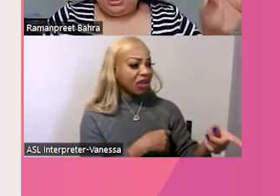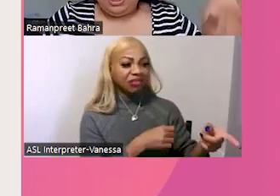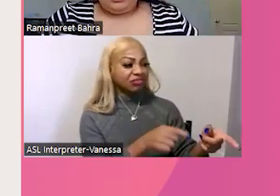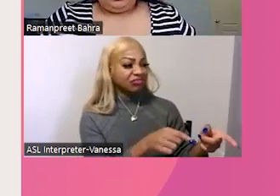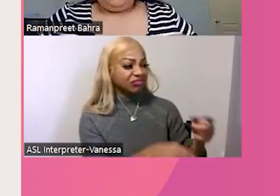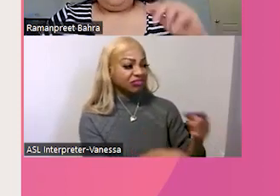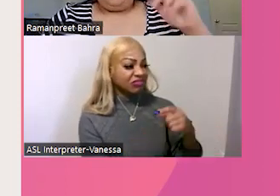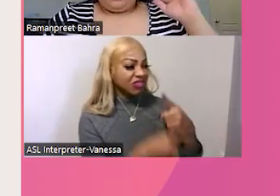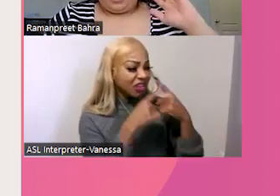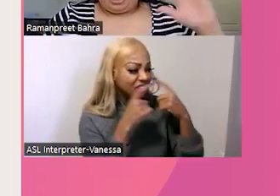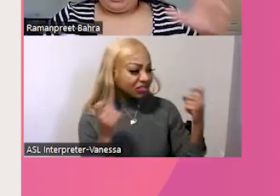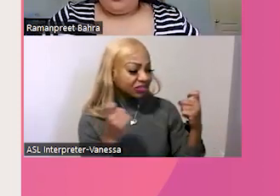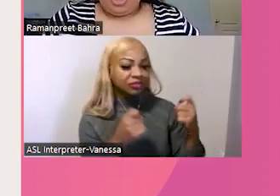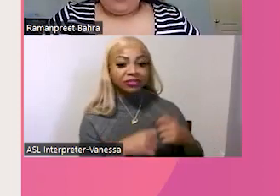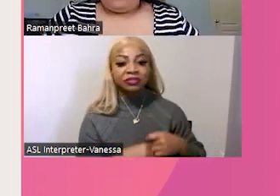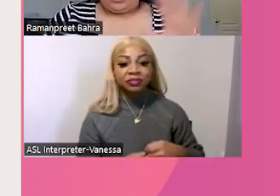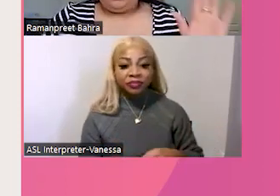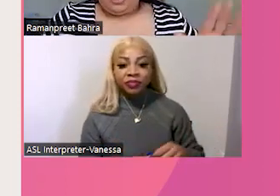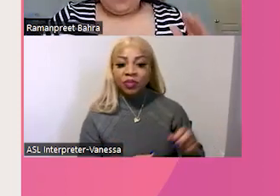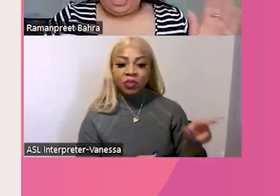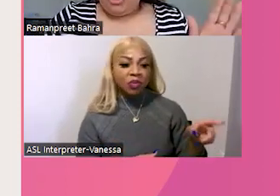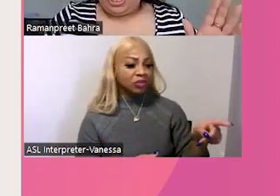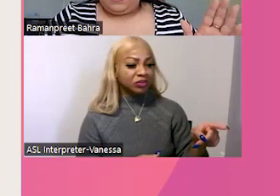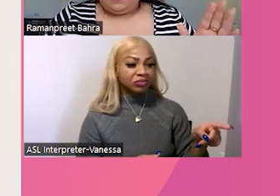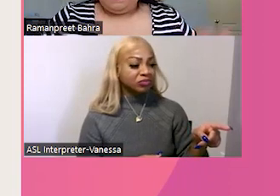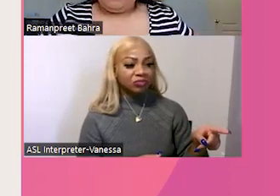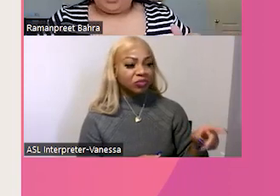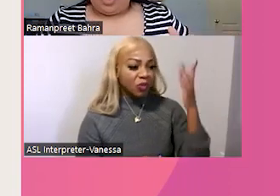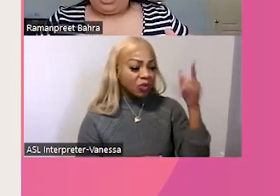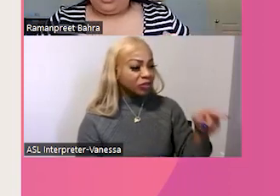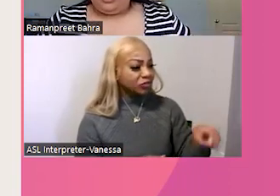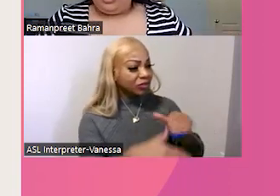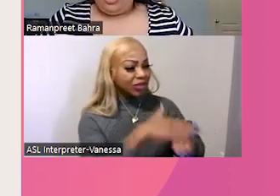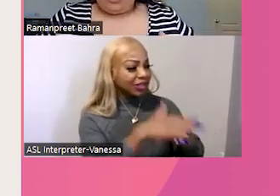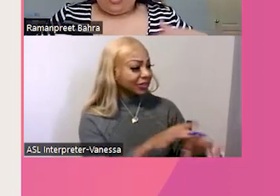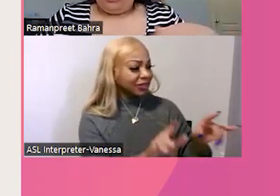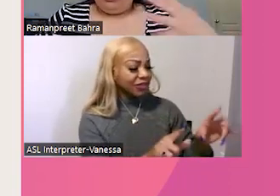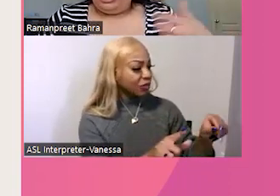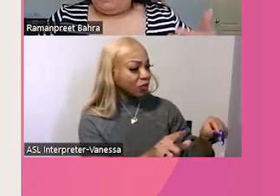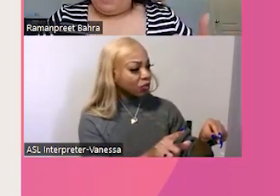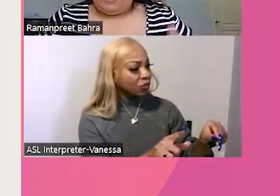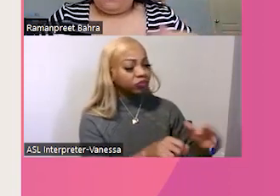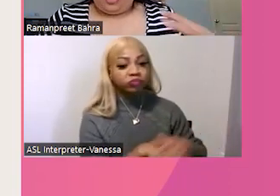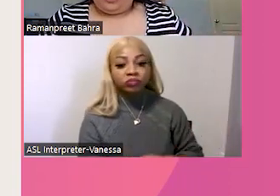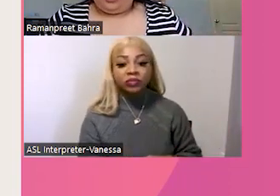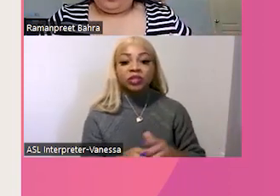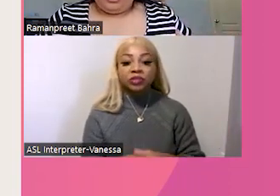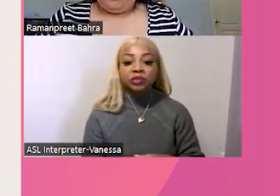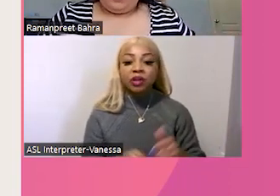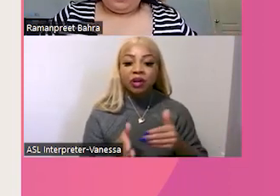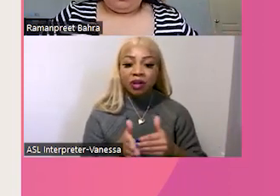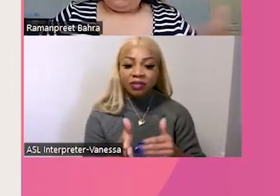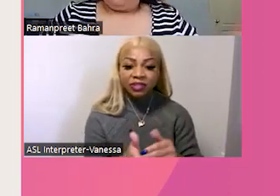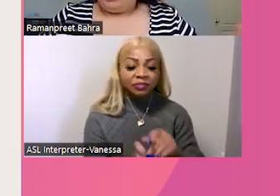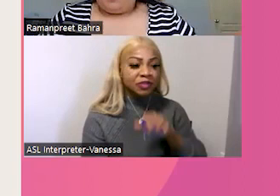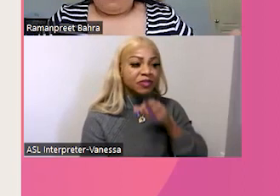ugly, and undeserving of any love and tenderness from their partner. So on a routinely basis, verbal